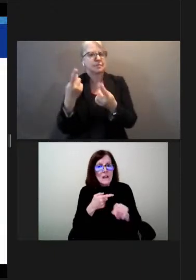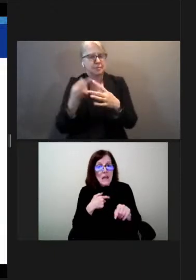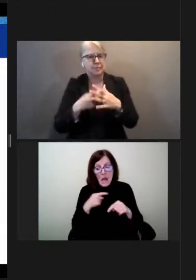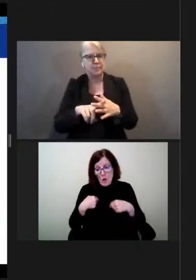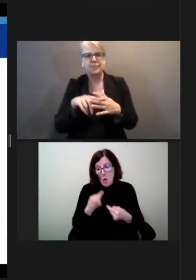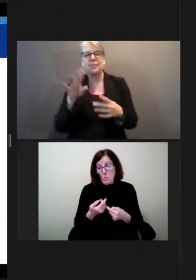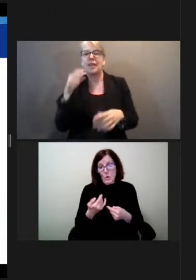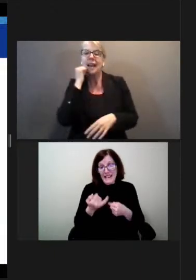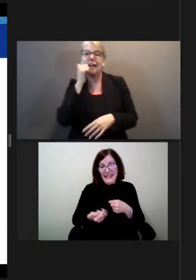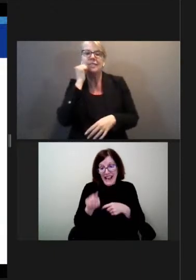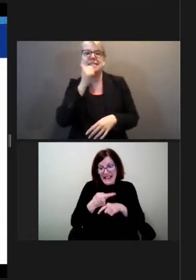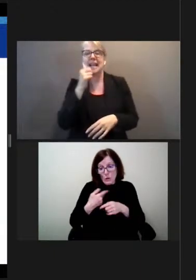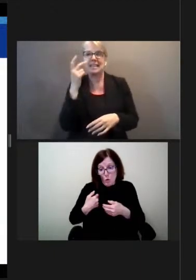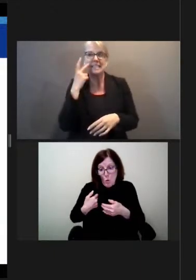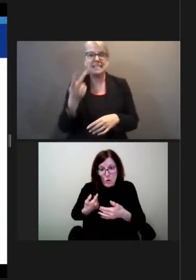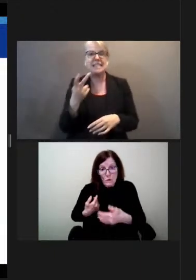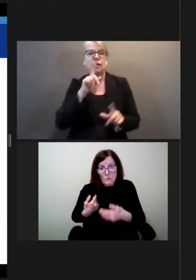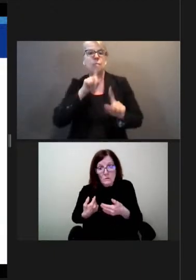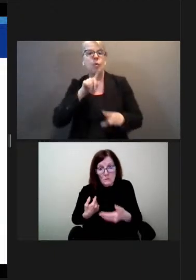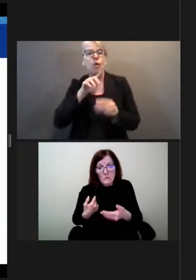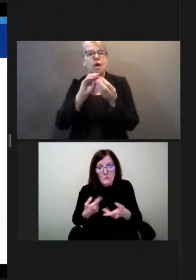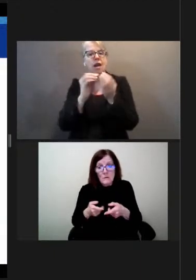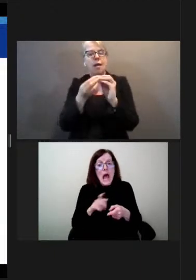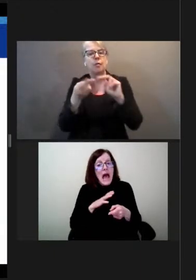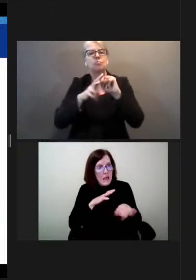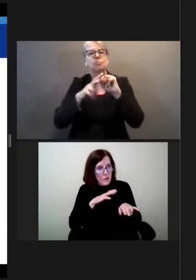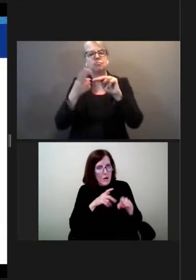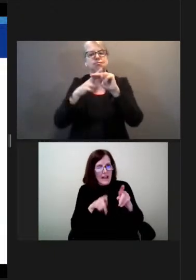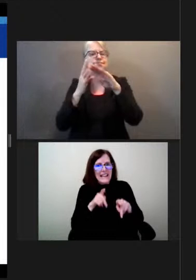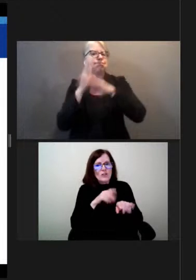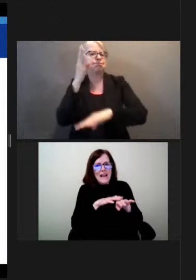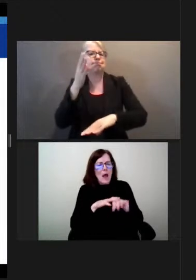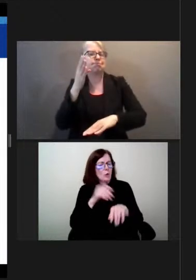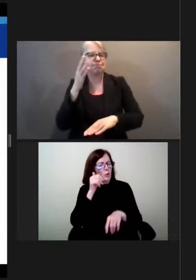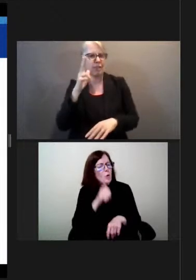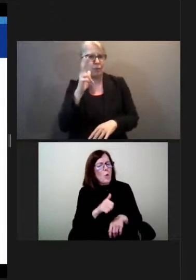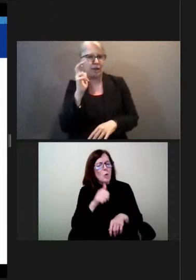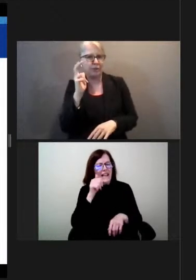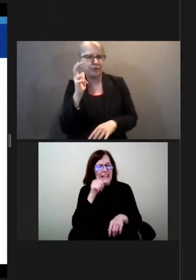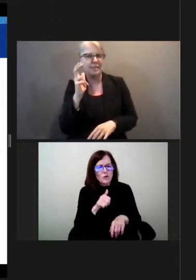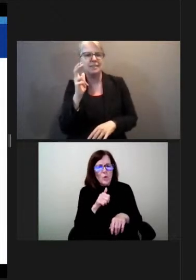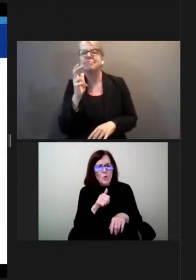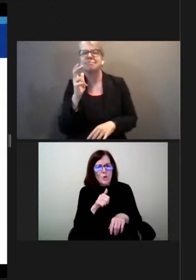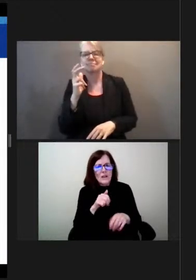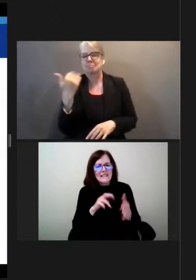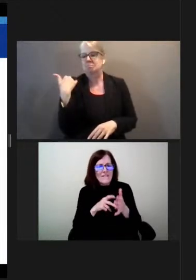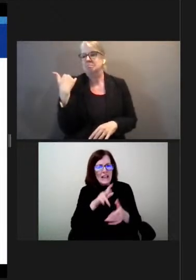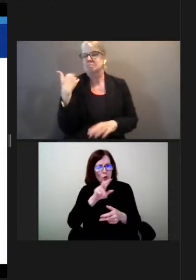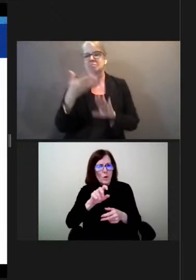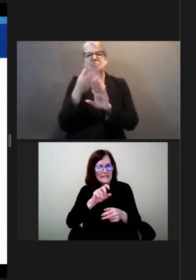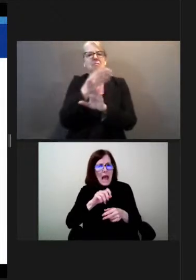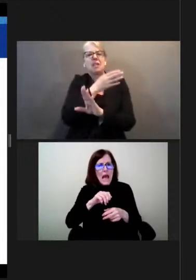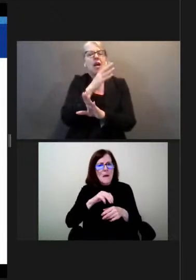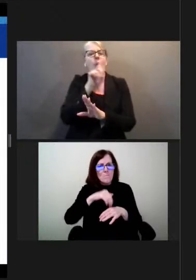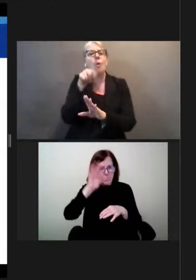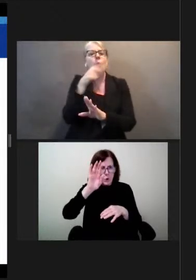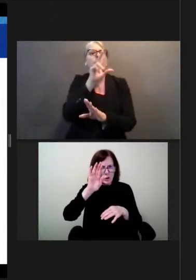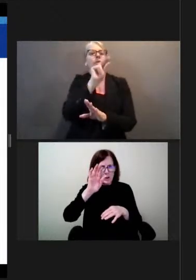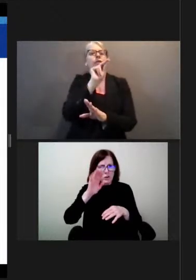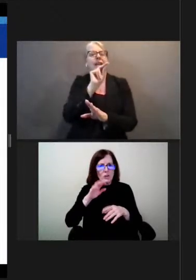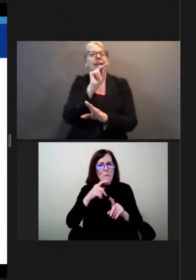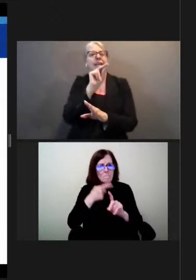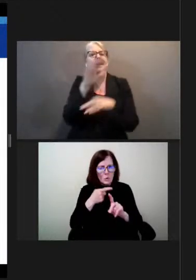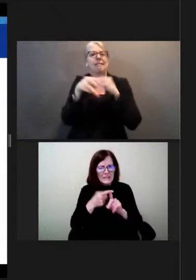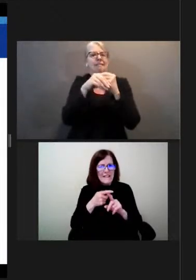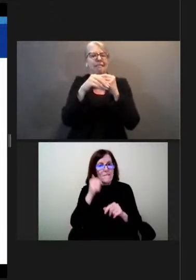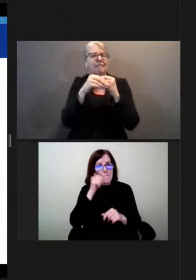daily reported cases, often over 300, when it wasn't so long ago that it was 30. If I could have